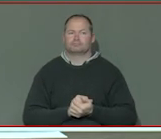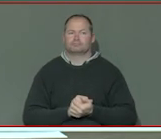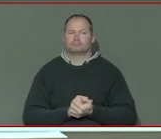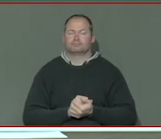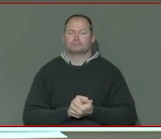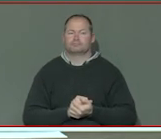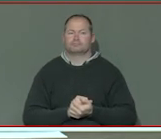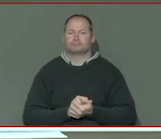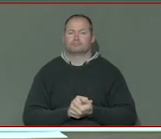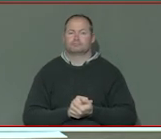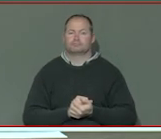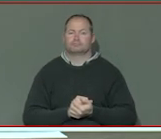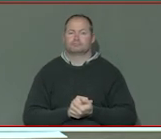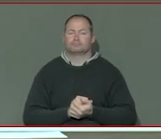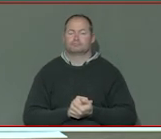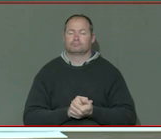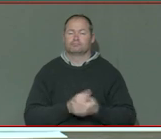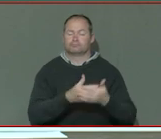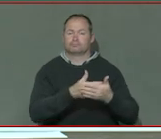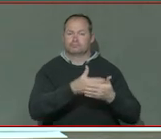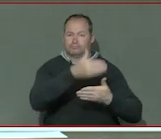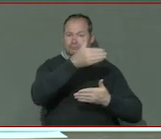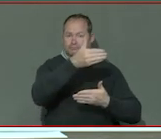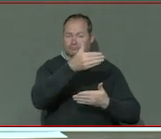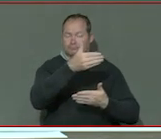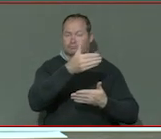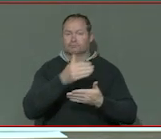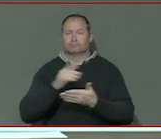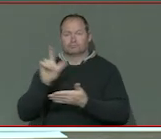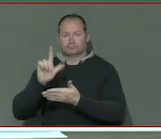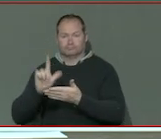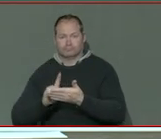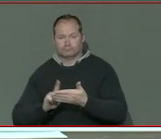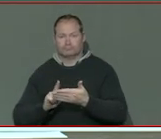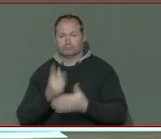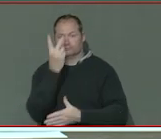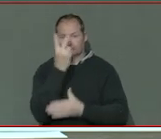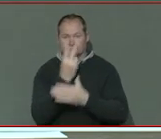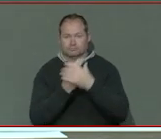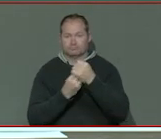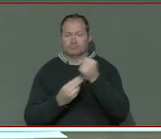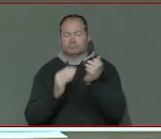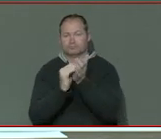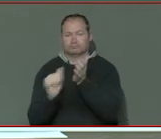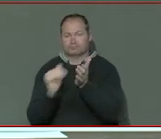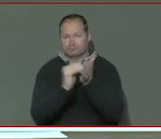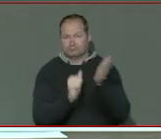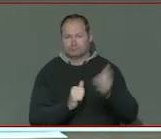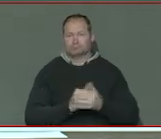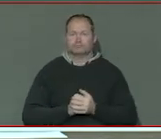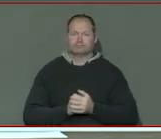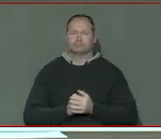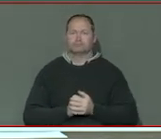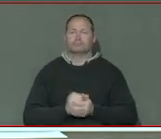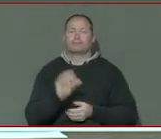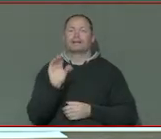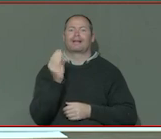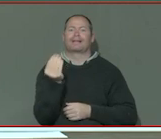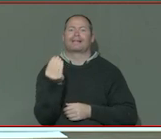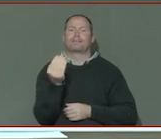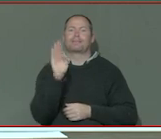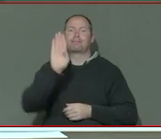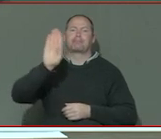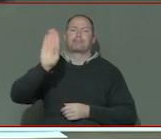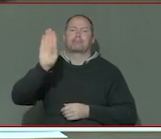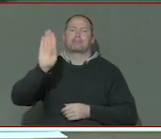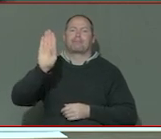the statement. So we must subtract it from both. Number B, an invoice